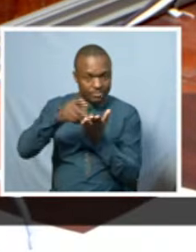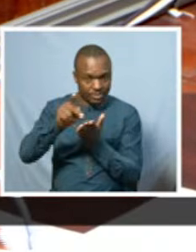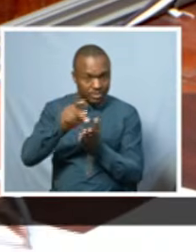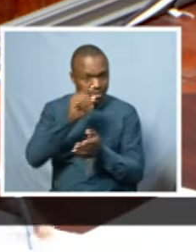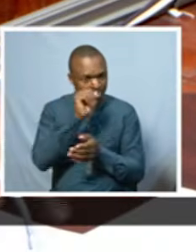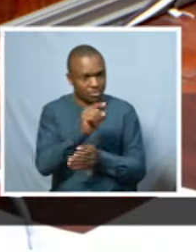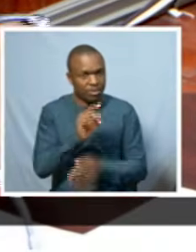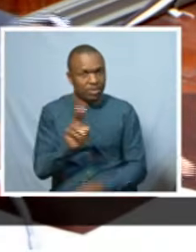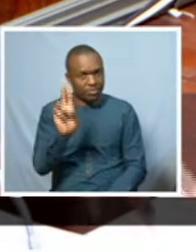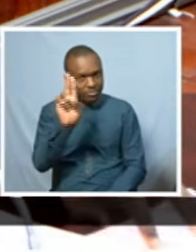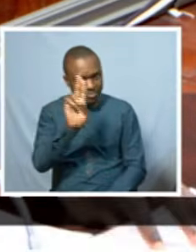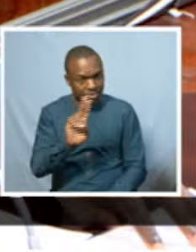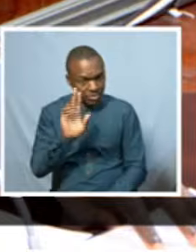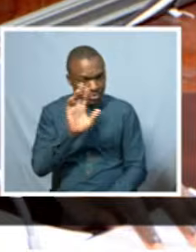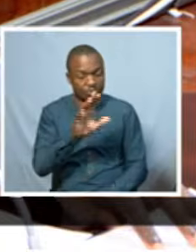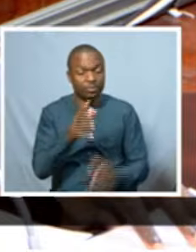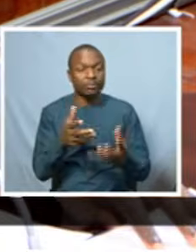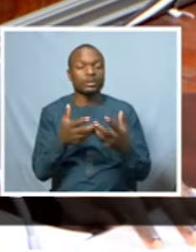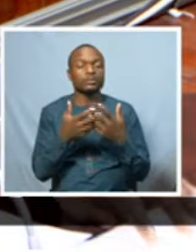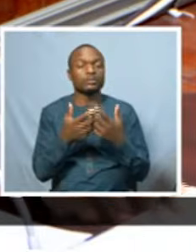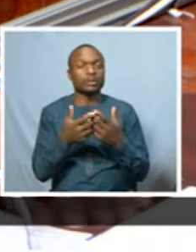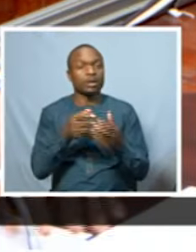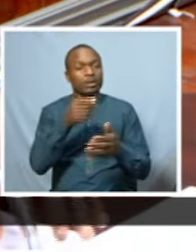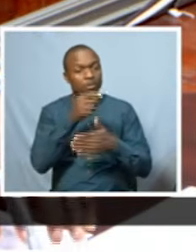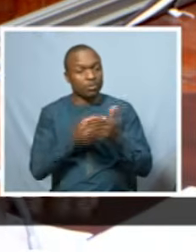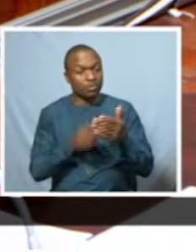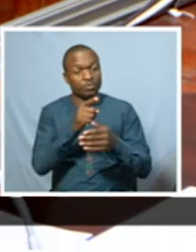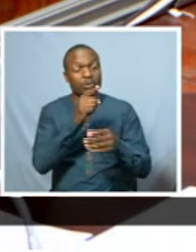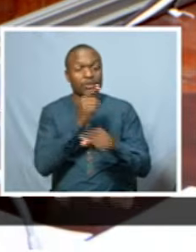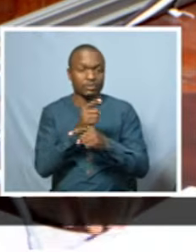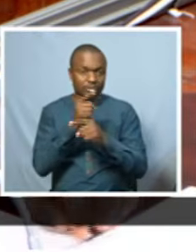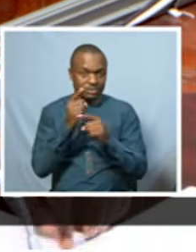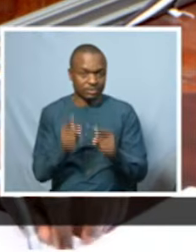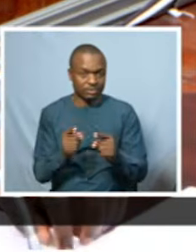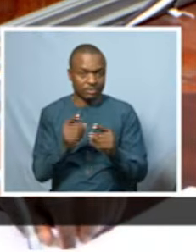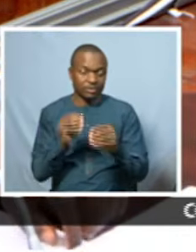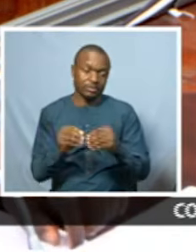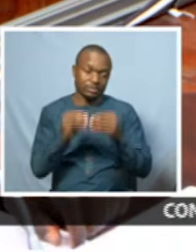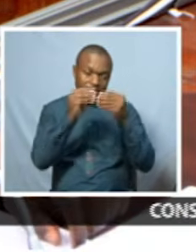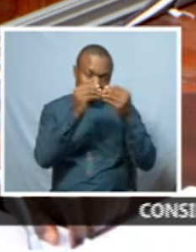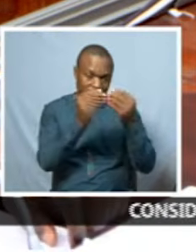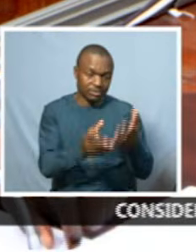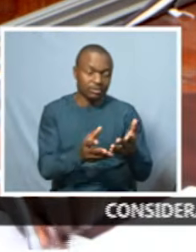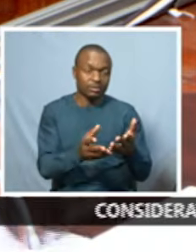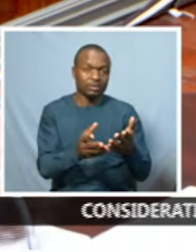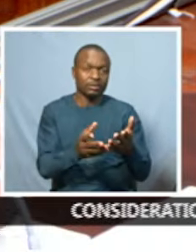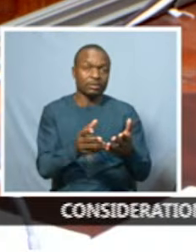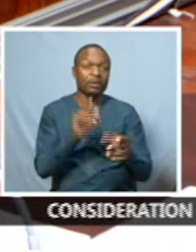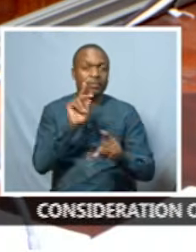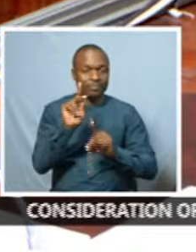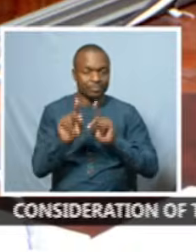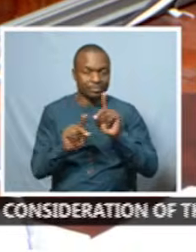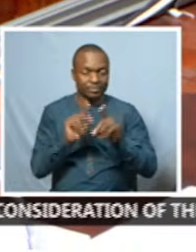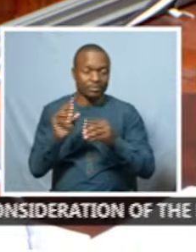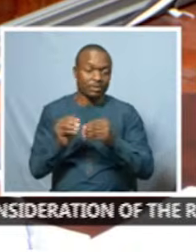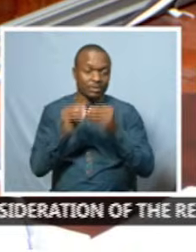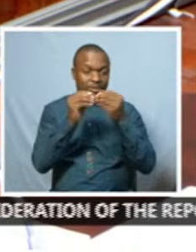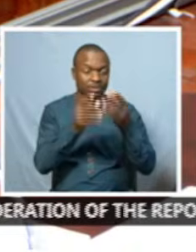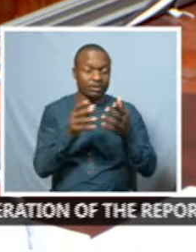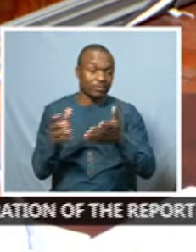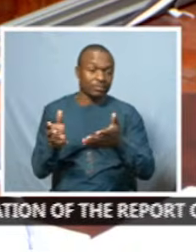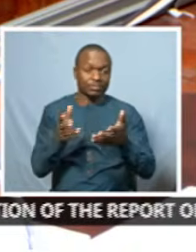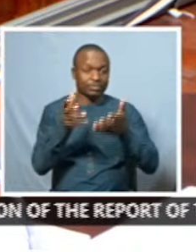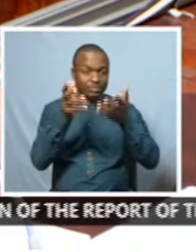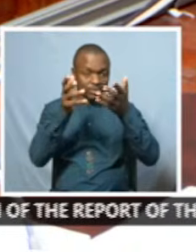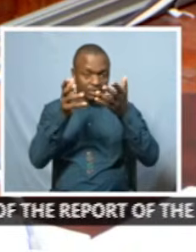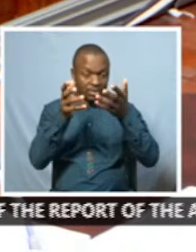you were using your machinery, what you were just contracting was for people to supply gravel.